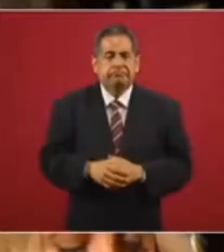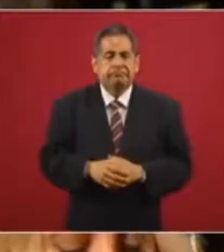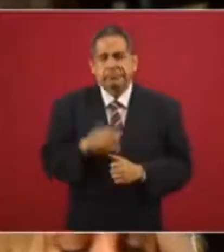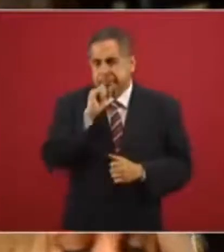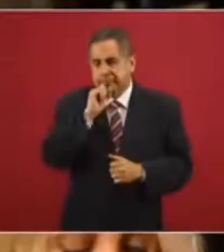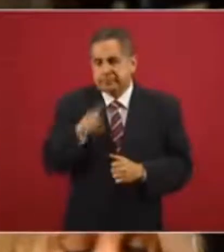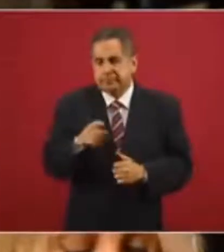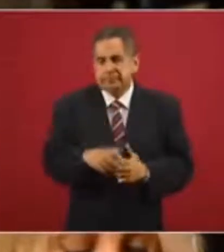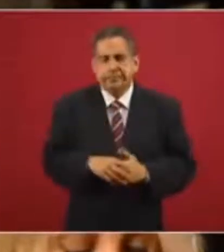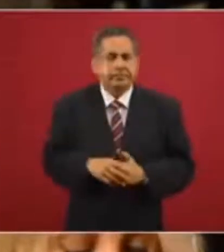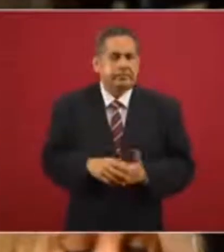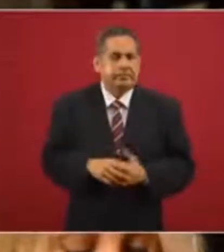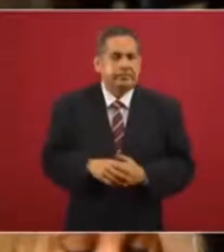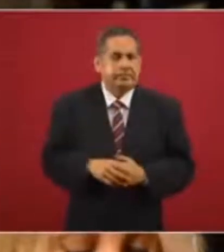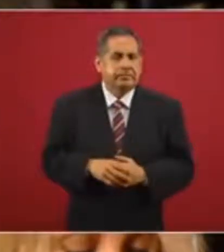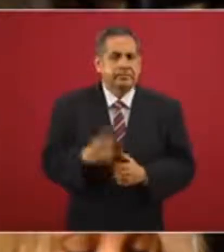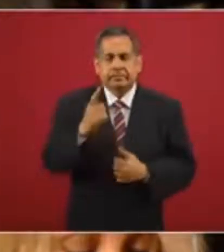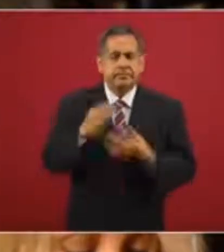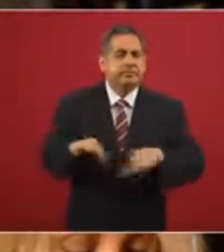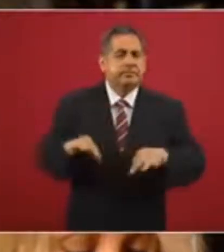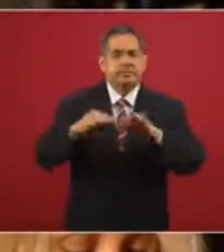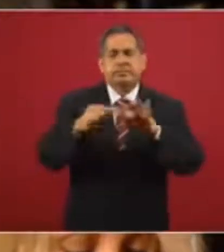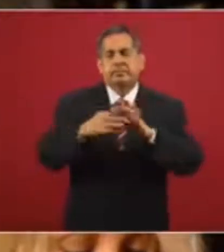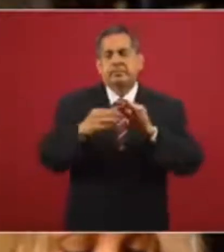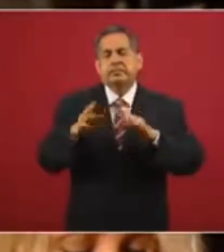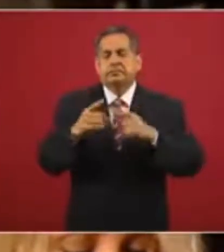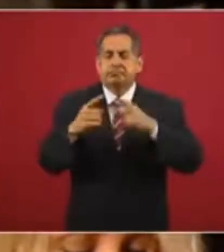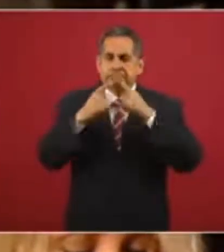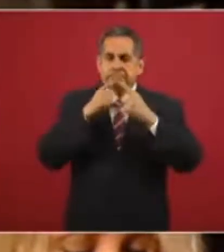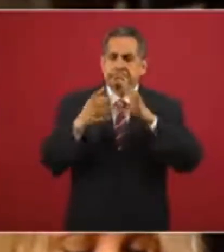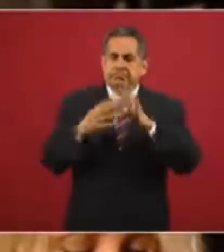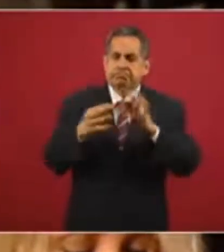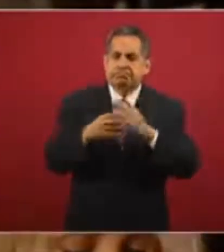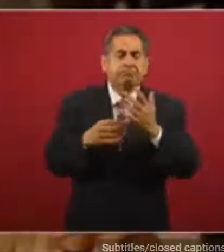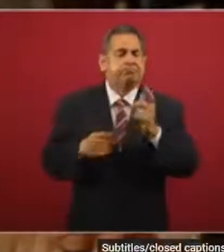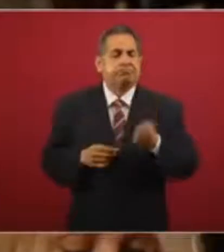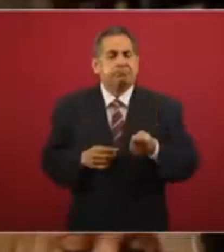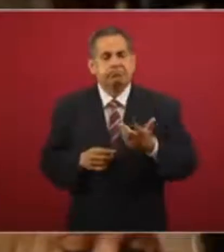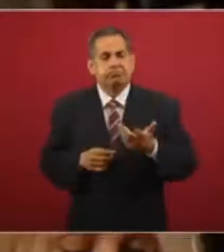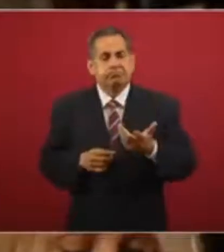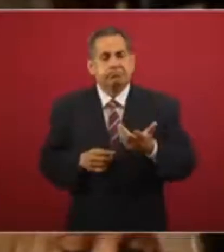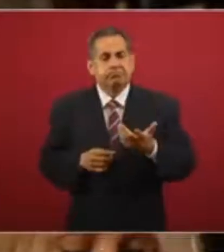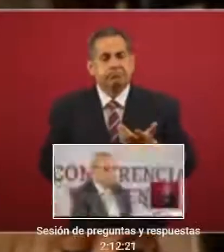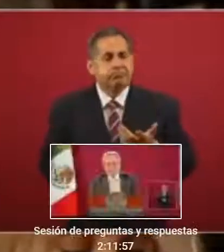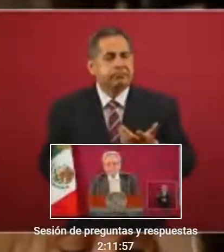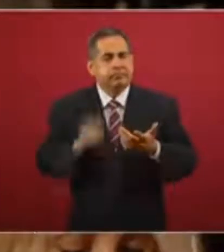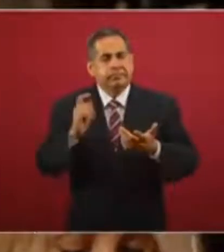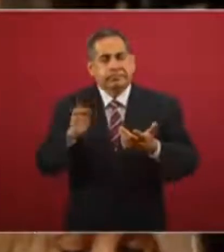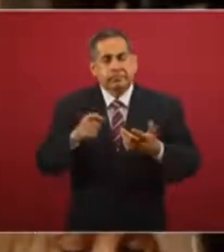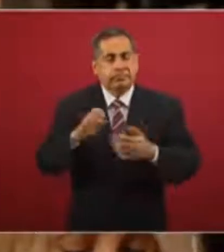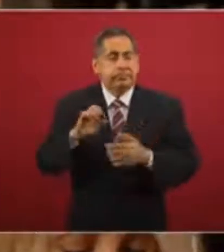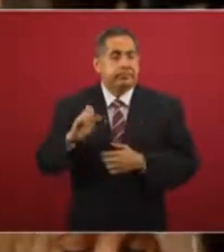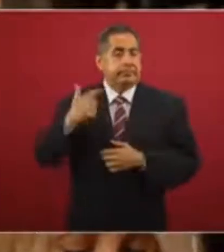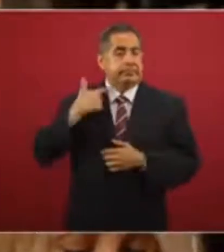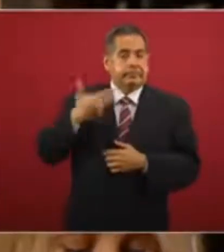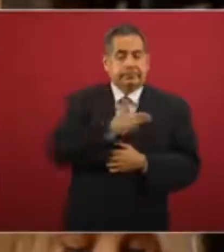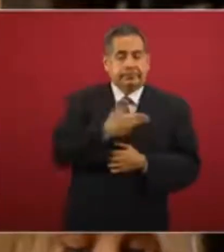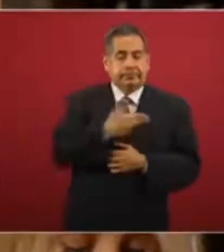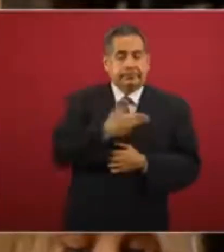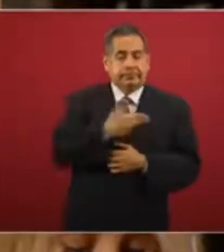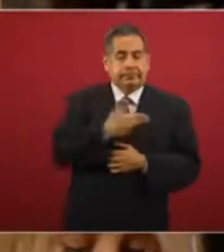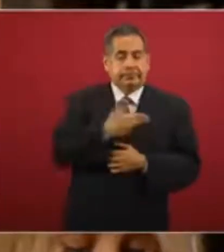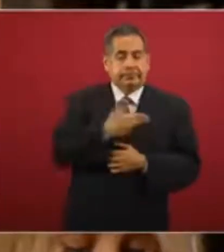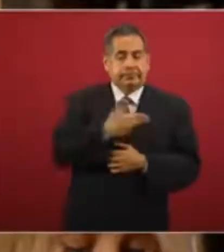También es importante que comentar que pues el expresidente Calderón en